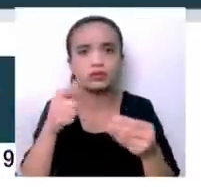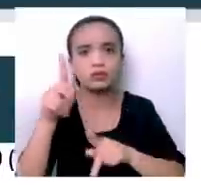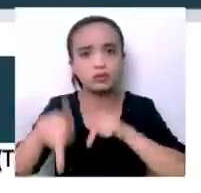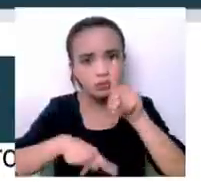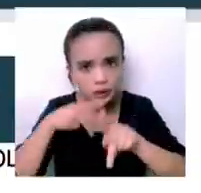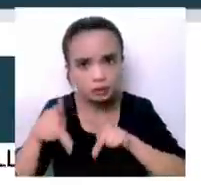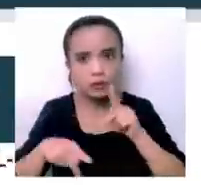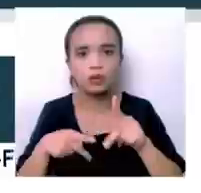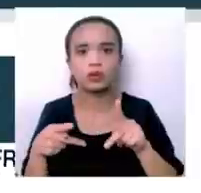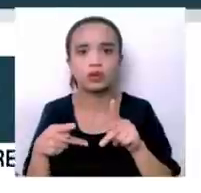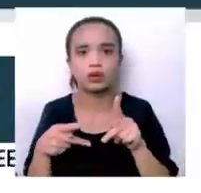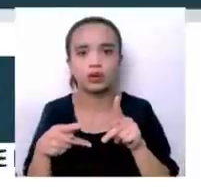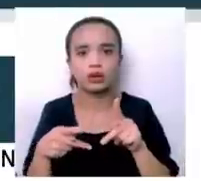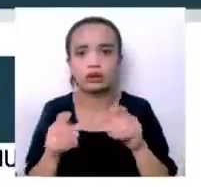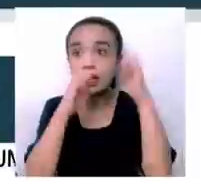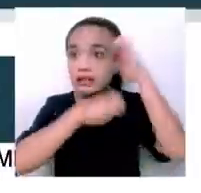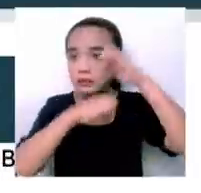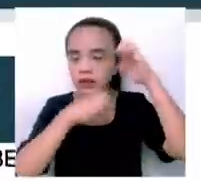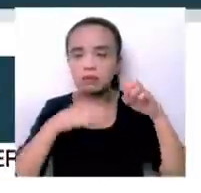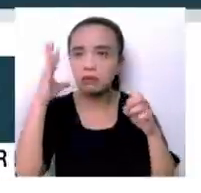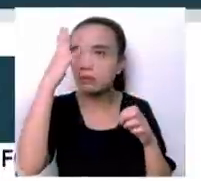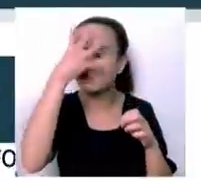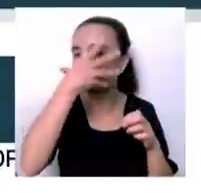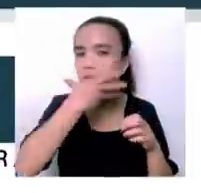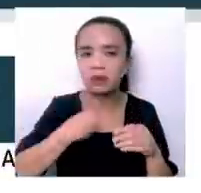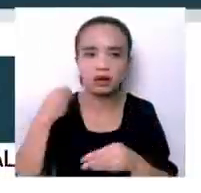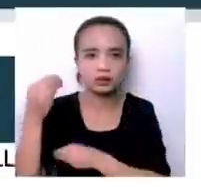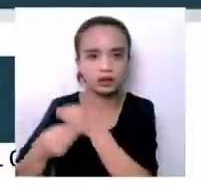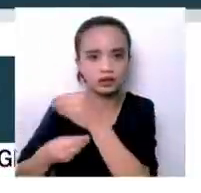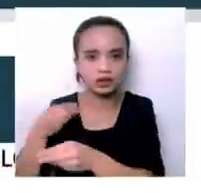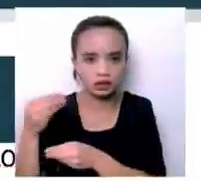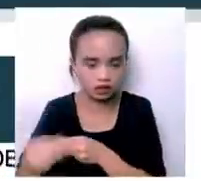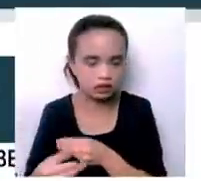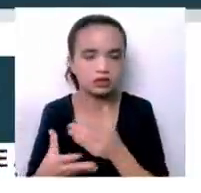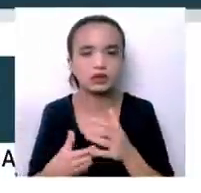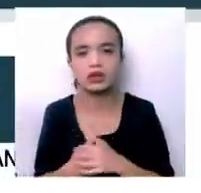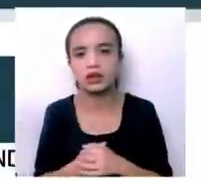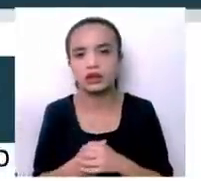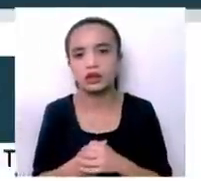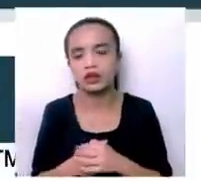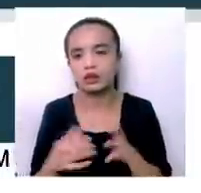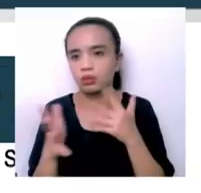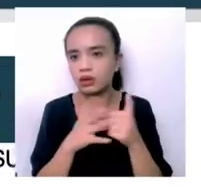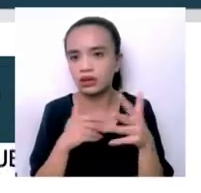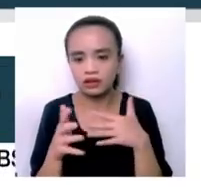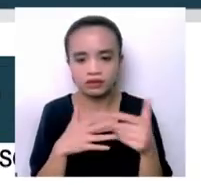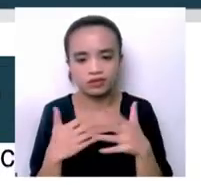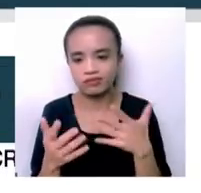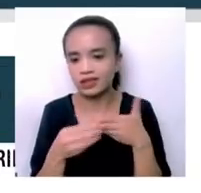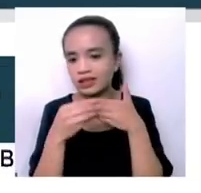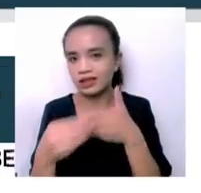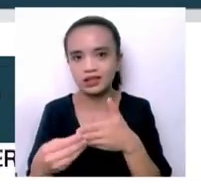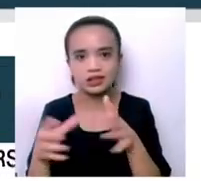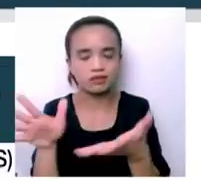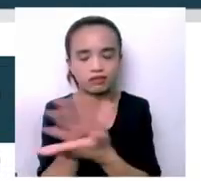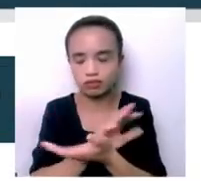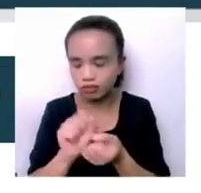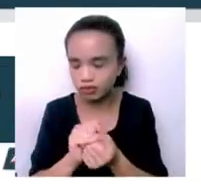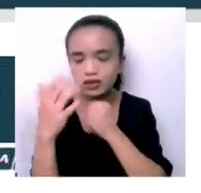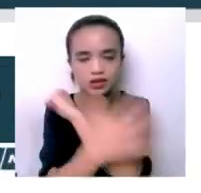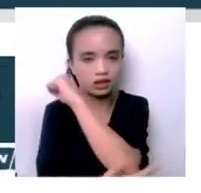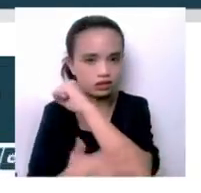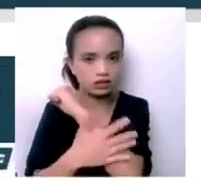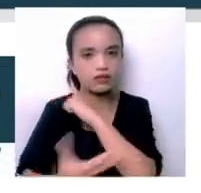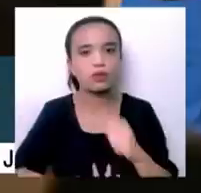their golden age of whatever they did to destroy this country for their own benefit.